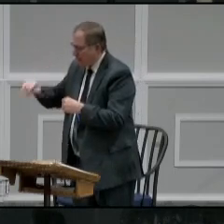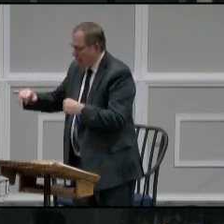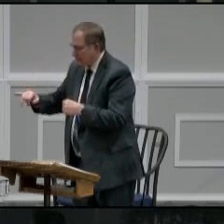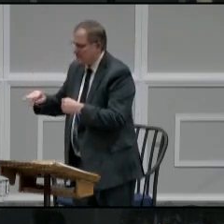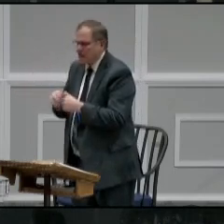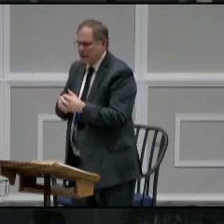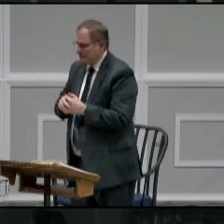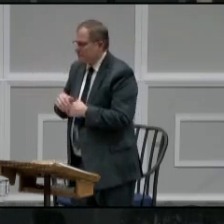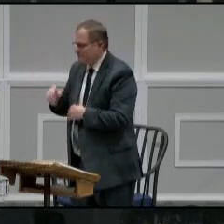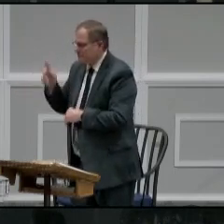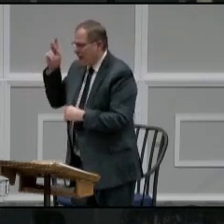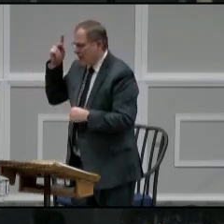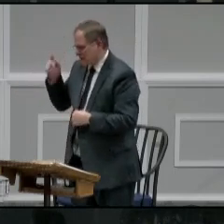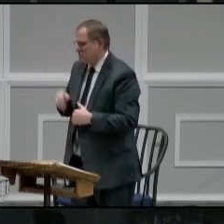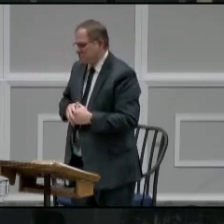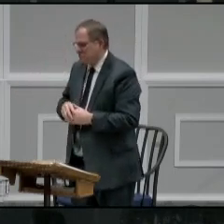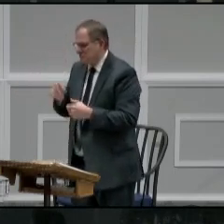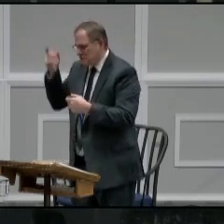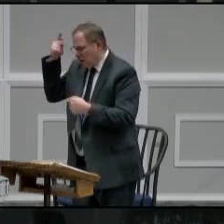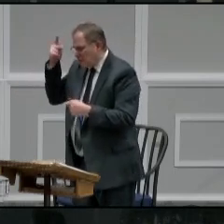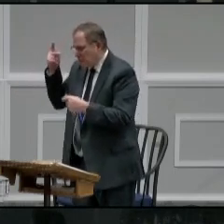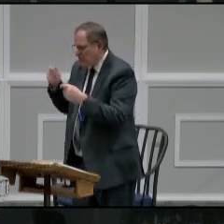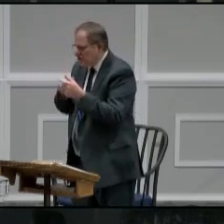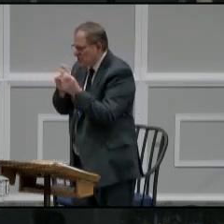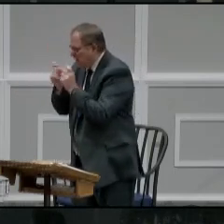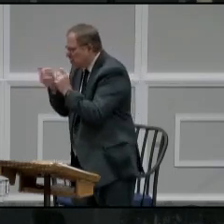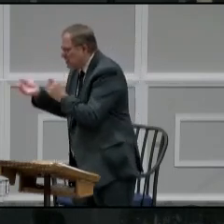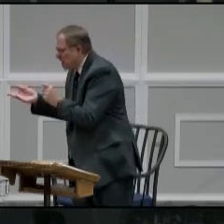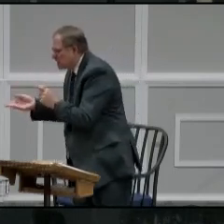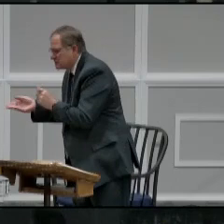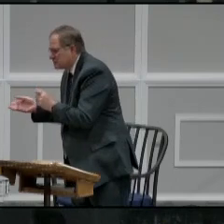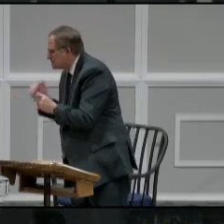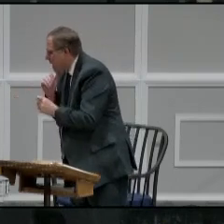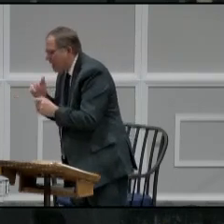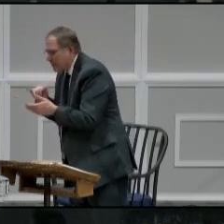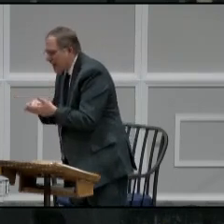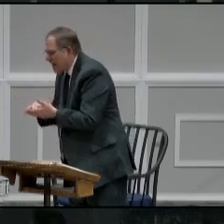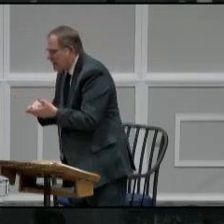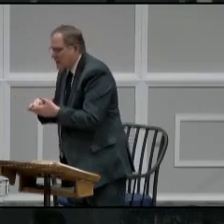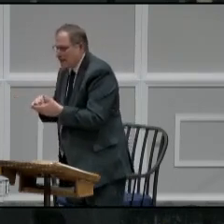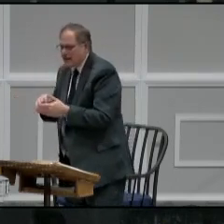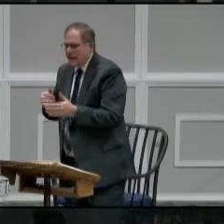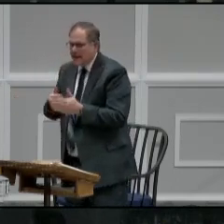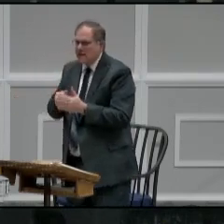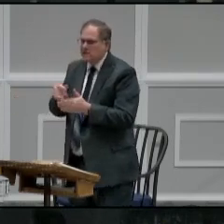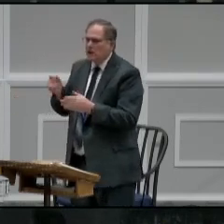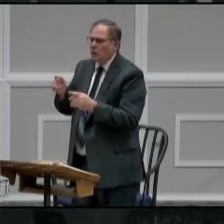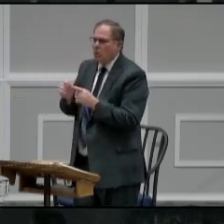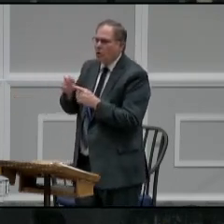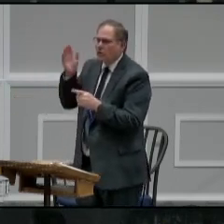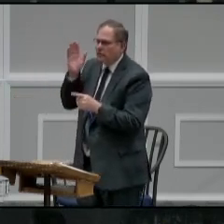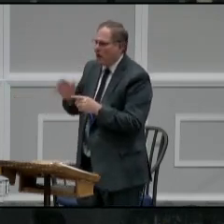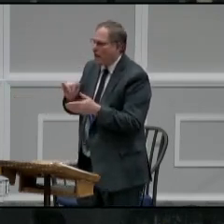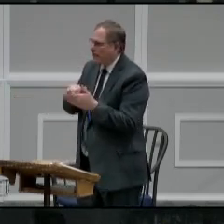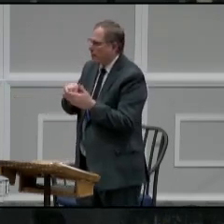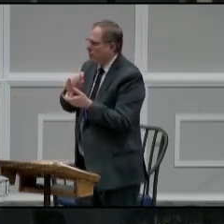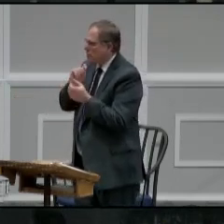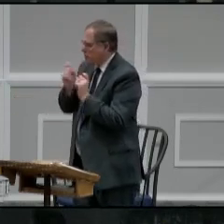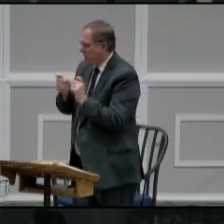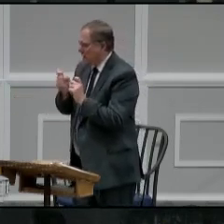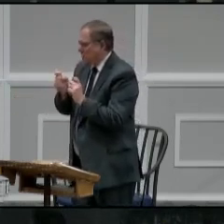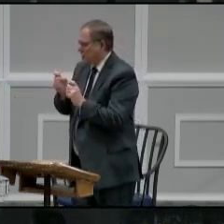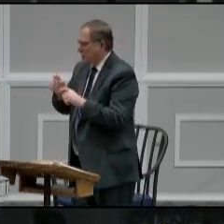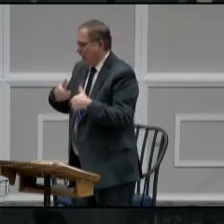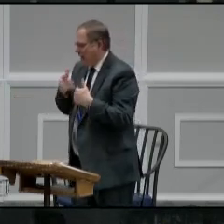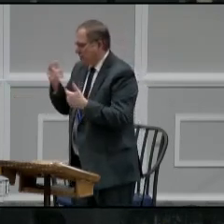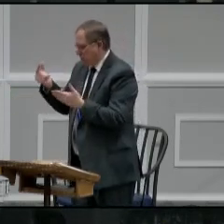go door to door often and try to get the gospel to people. And I remember one particular day we were going into a neighborhood,